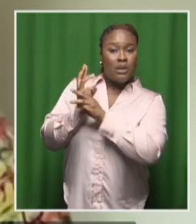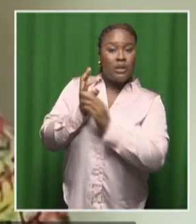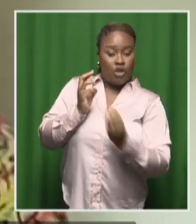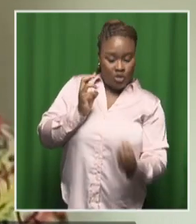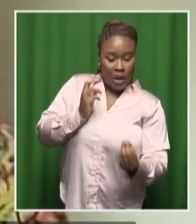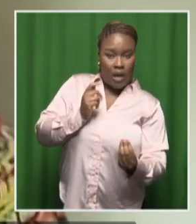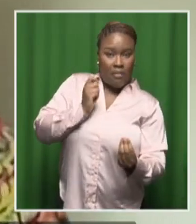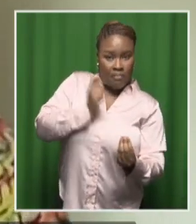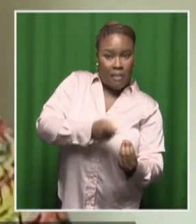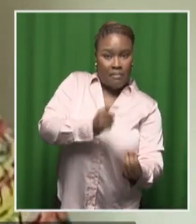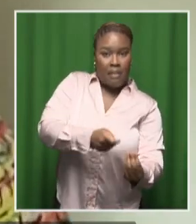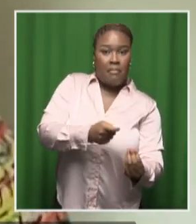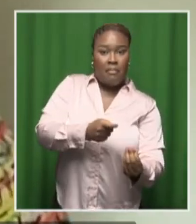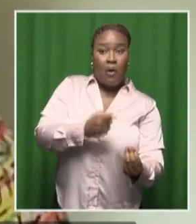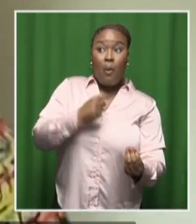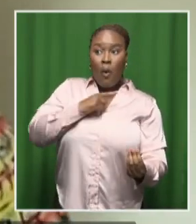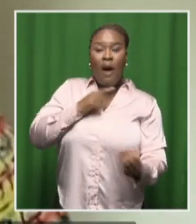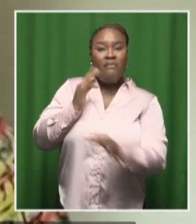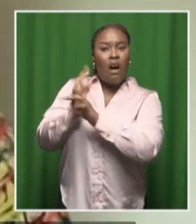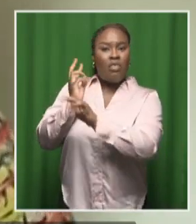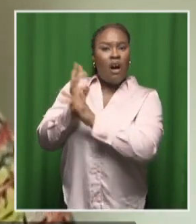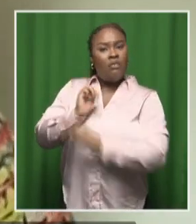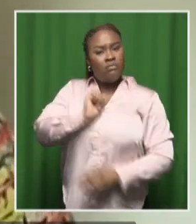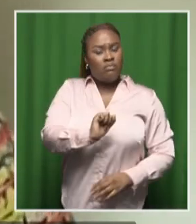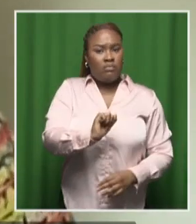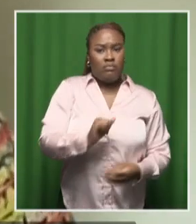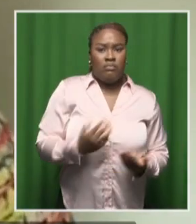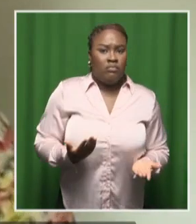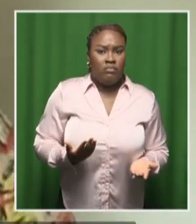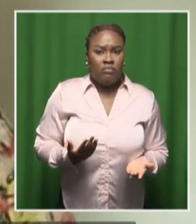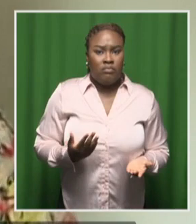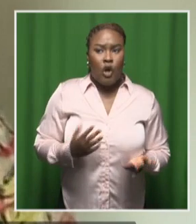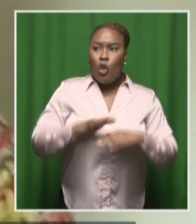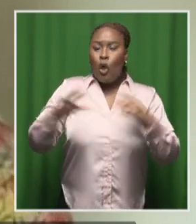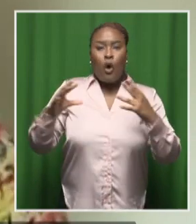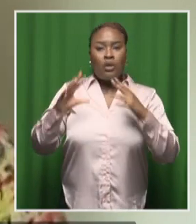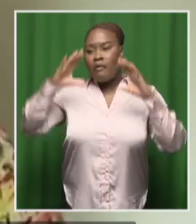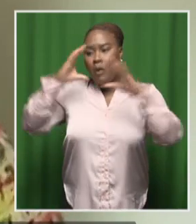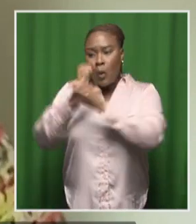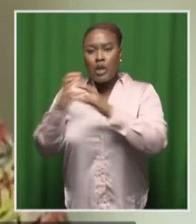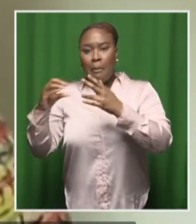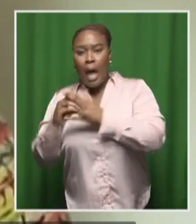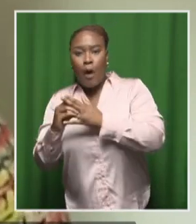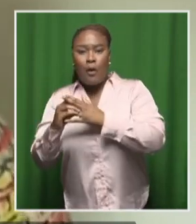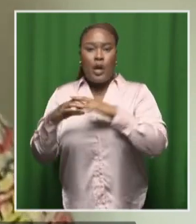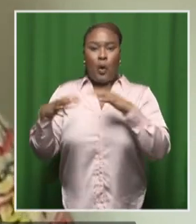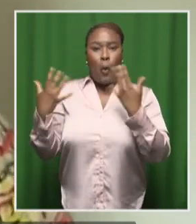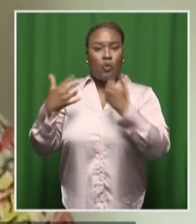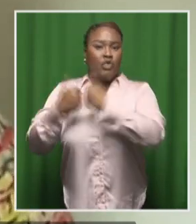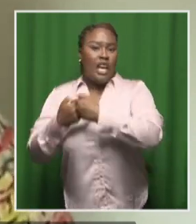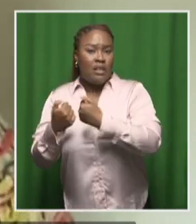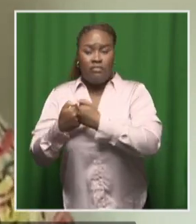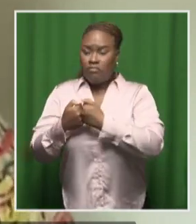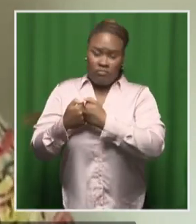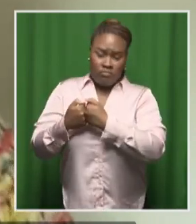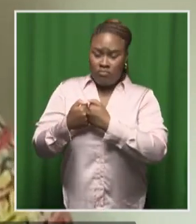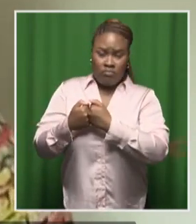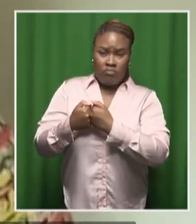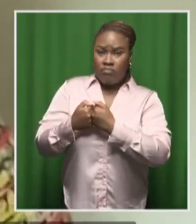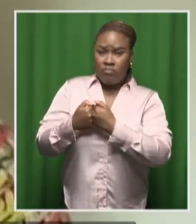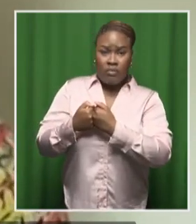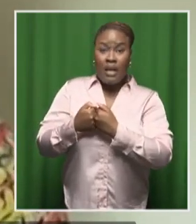is based on blood relationship and not just in terms of marriage, etc. And so there remains a